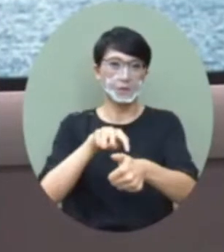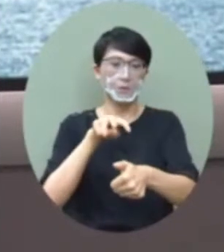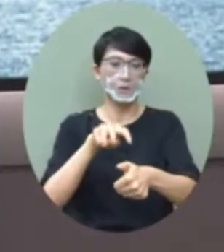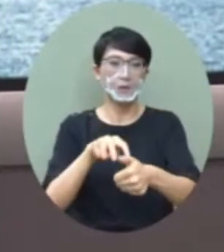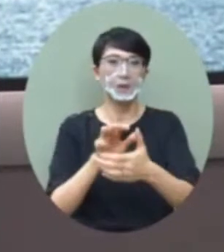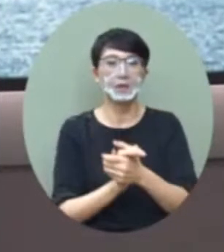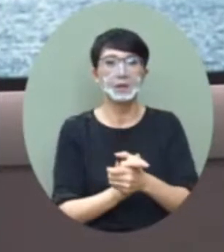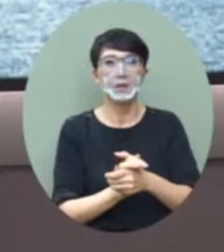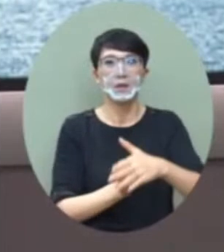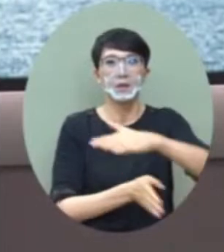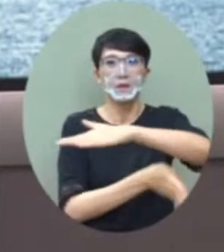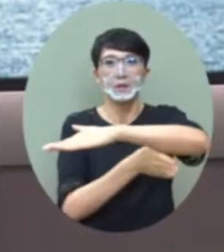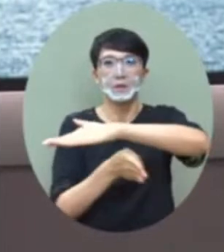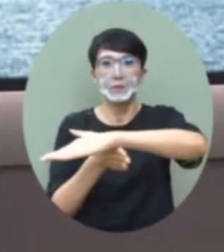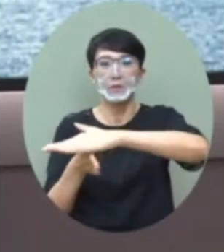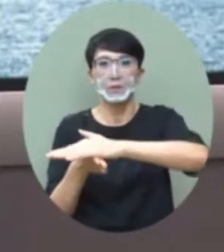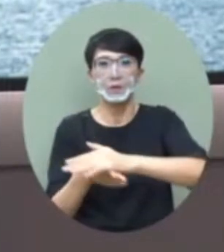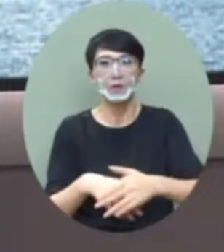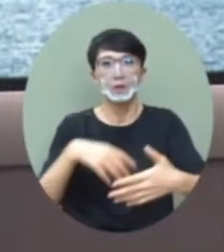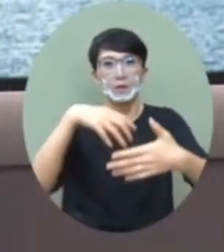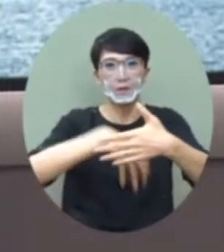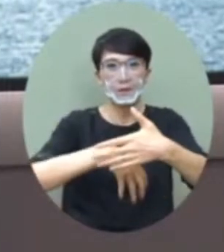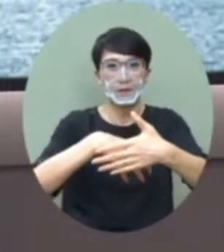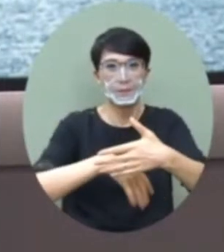our halls,